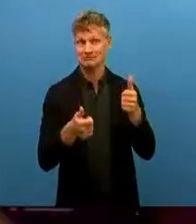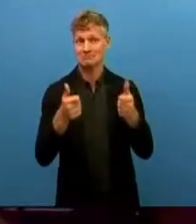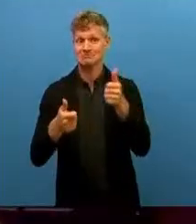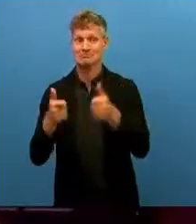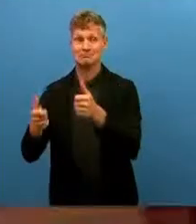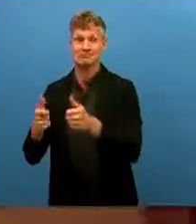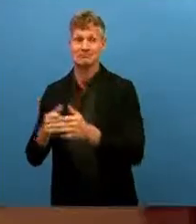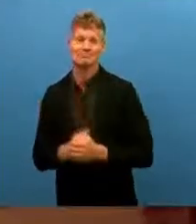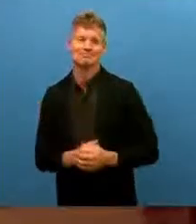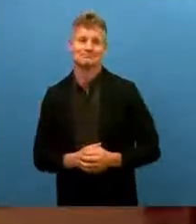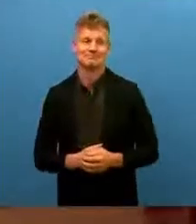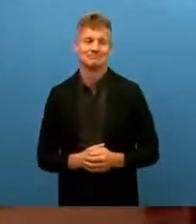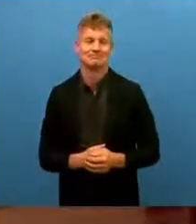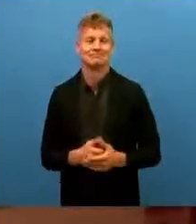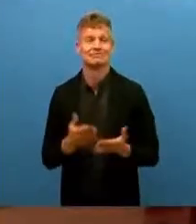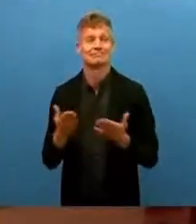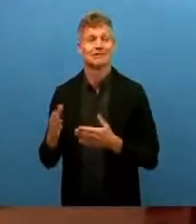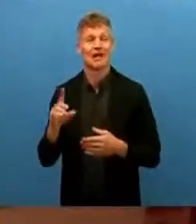Benota Damai.